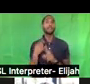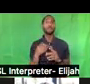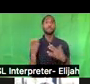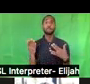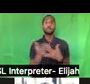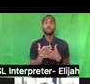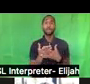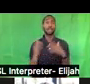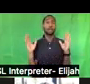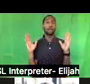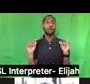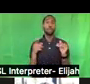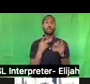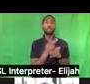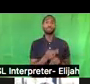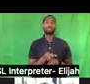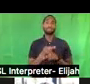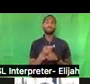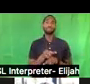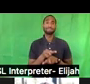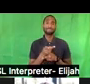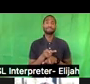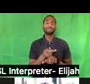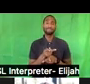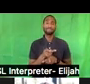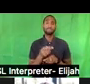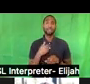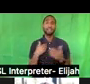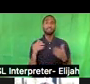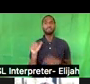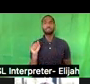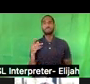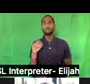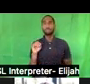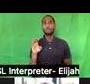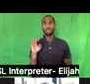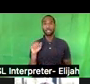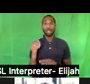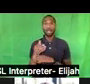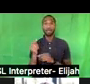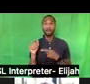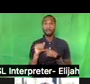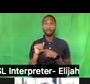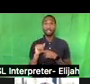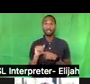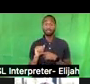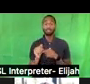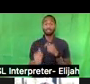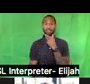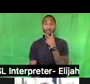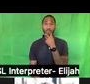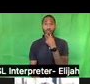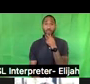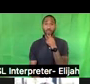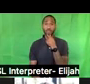to nourish and take care while we had a little space after practicing together. So we're